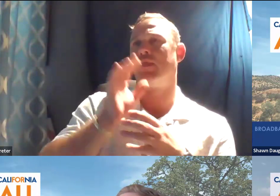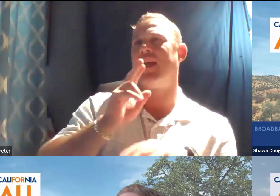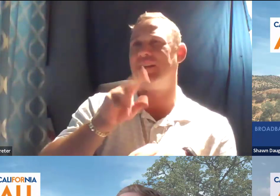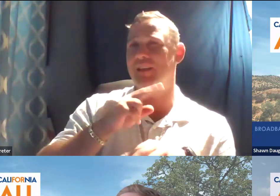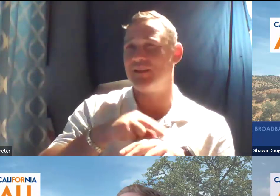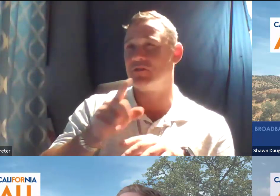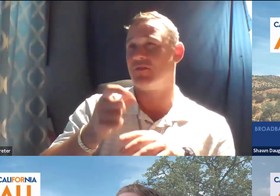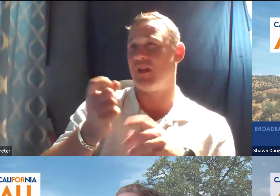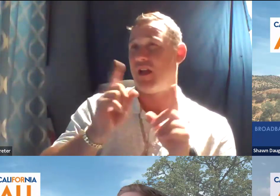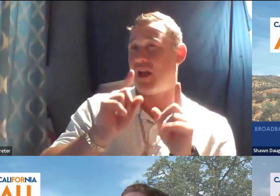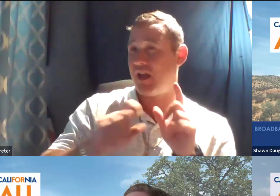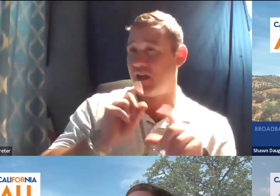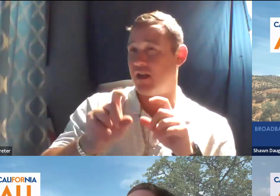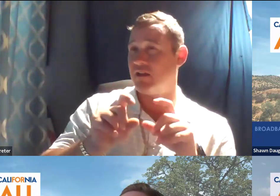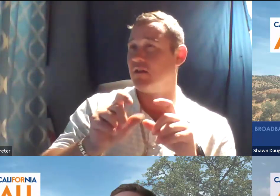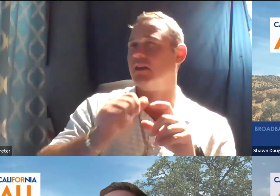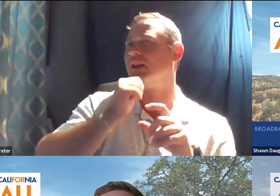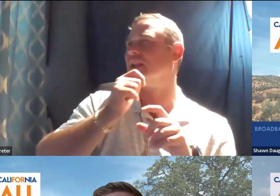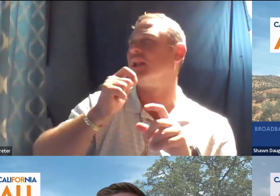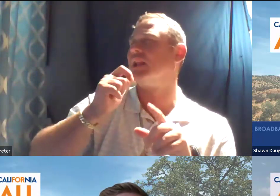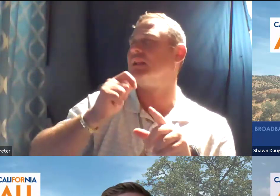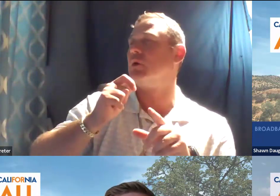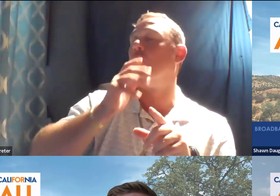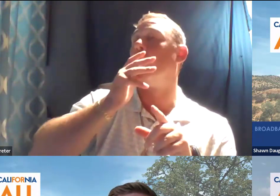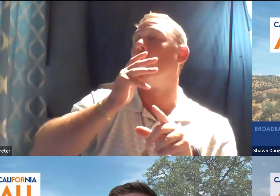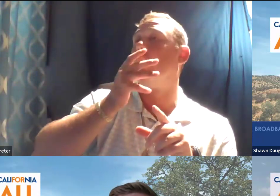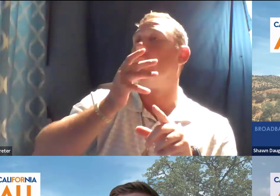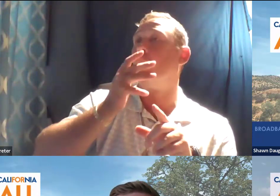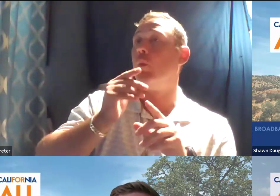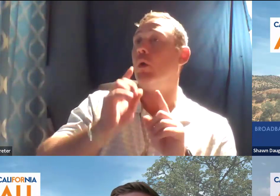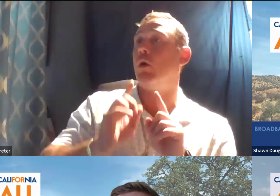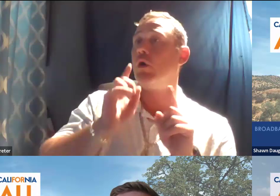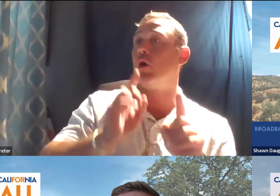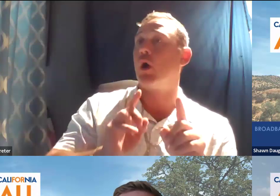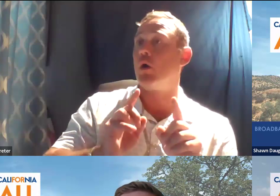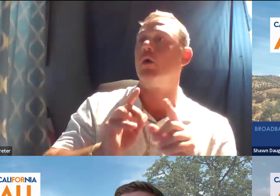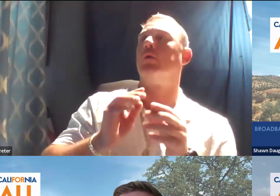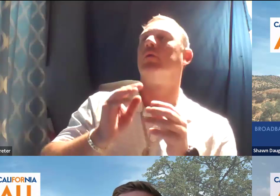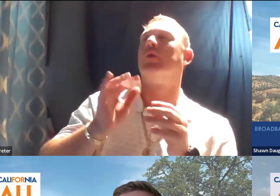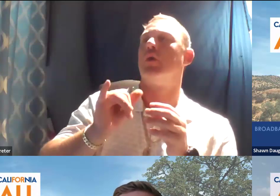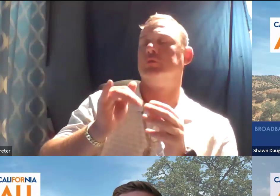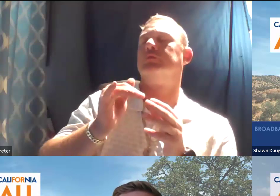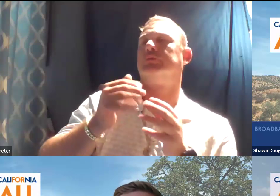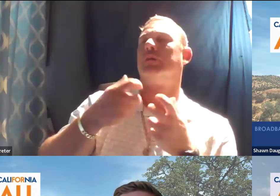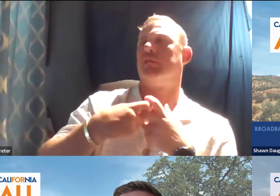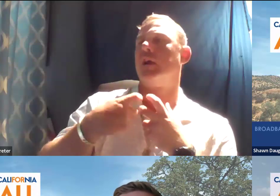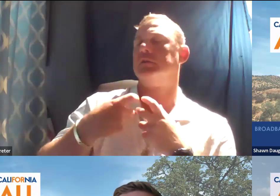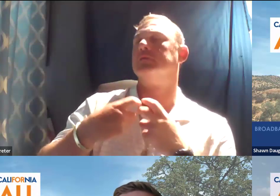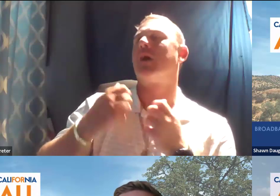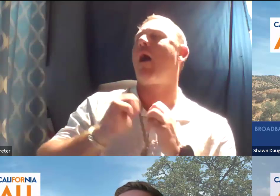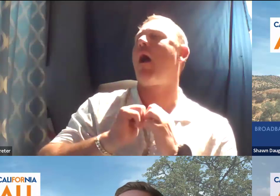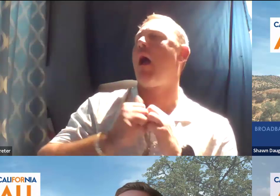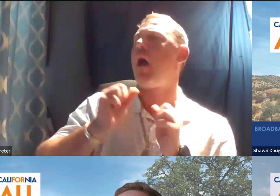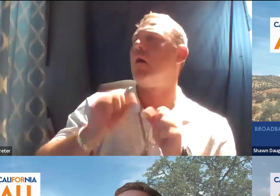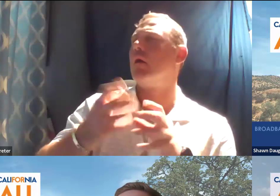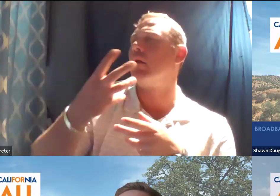asking the question wasn't necessarily that we were going to go and procure a number of devices. It was more of how could we include